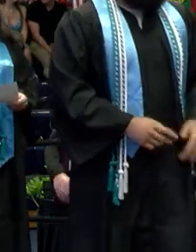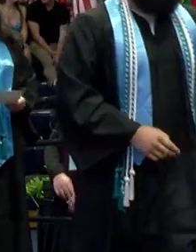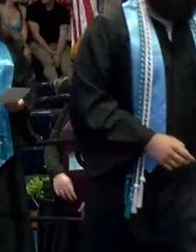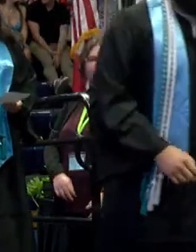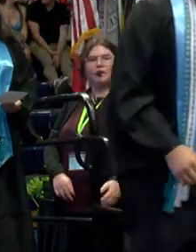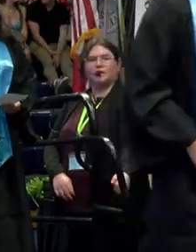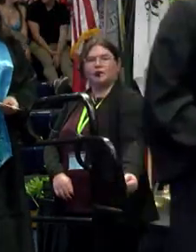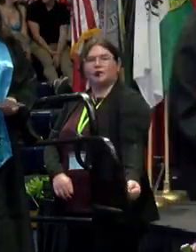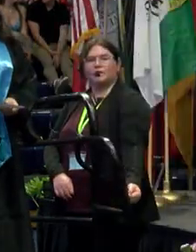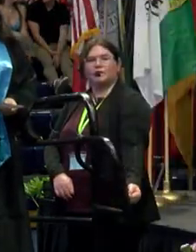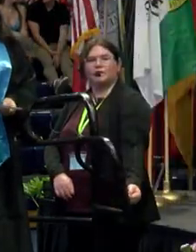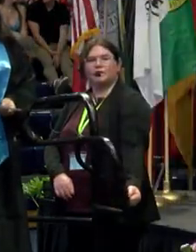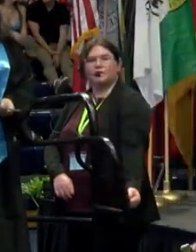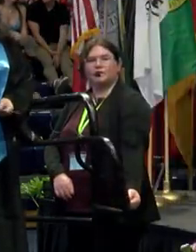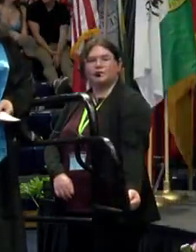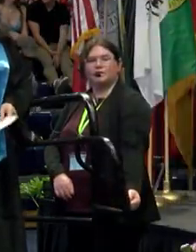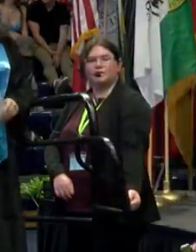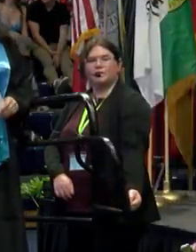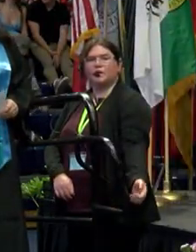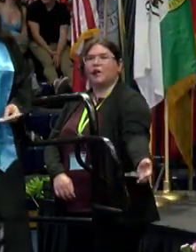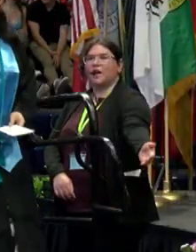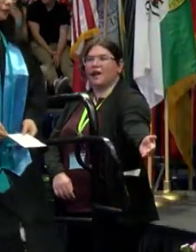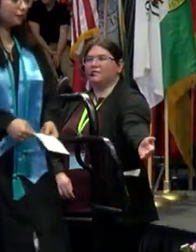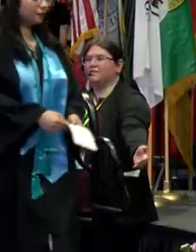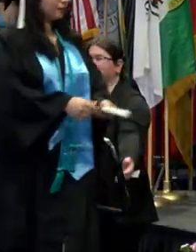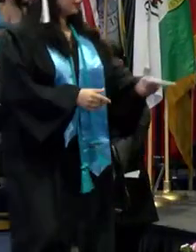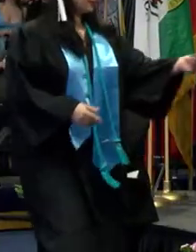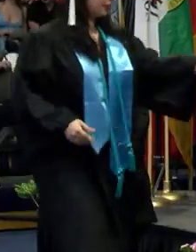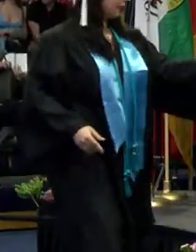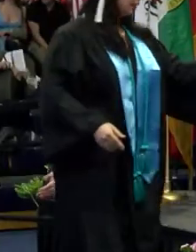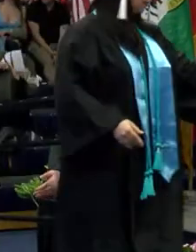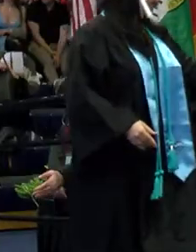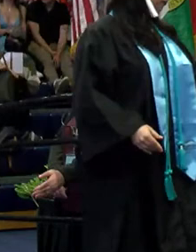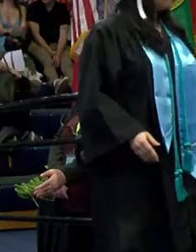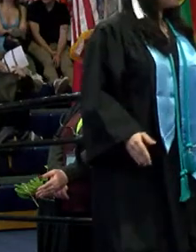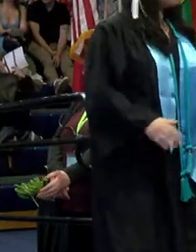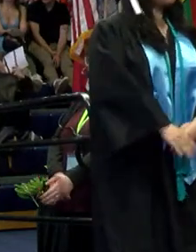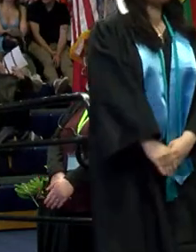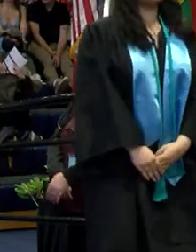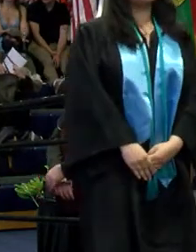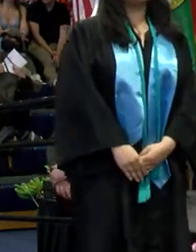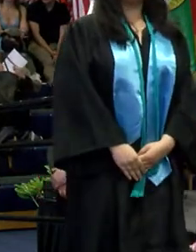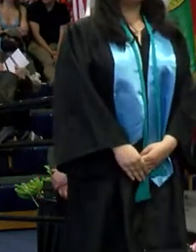Nicolas Mendez Gama, University Honors College.